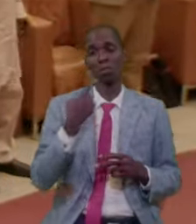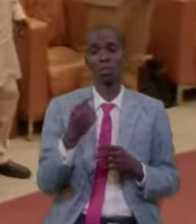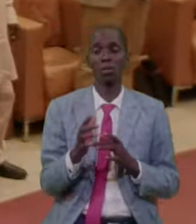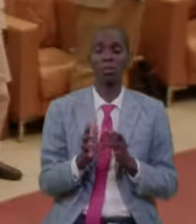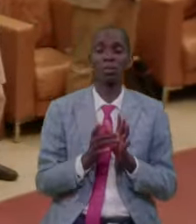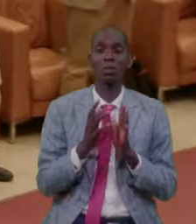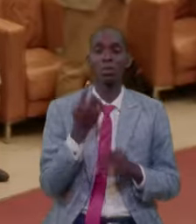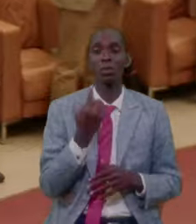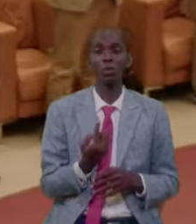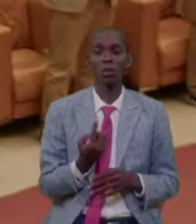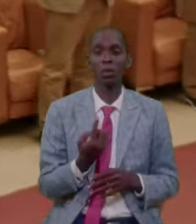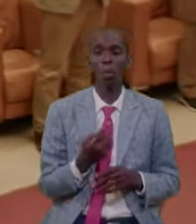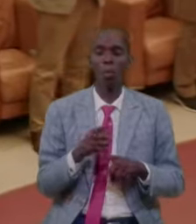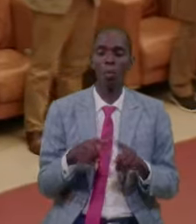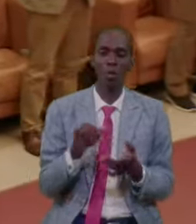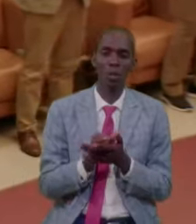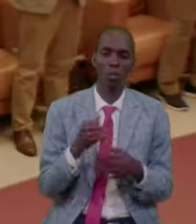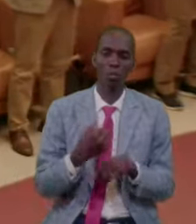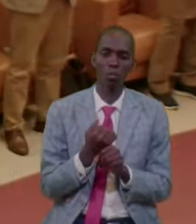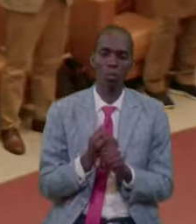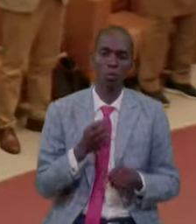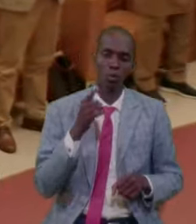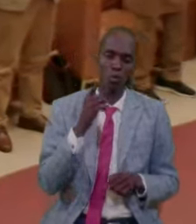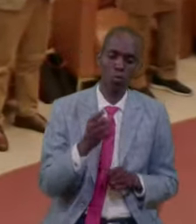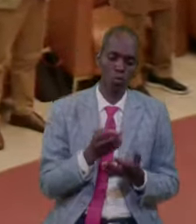That makes you sincere.